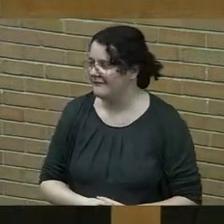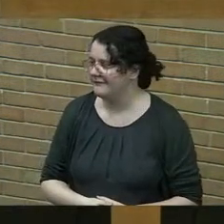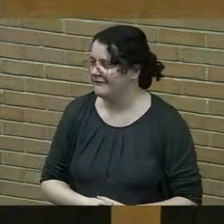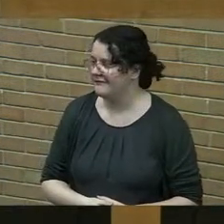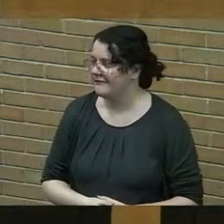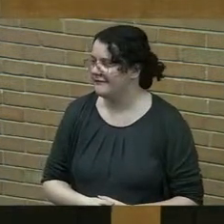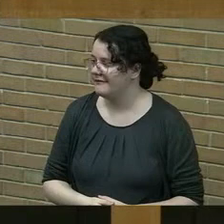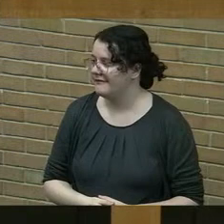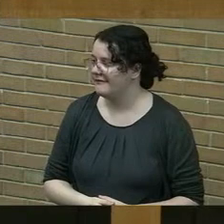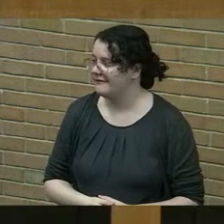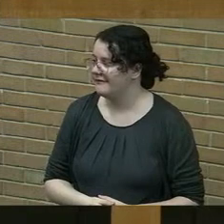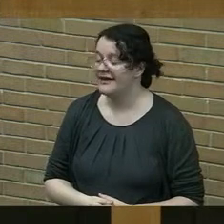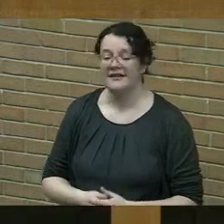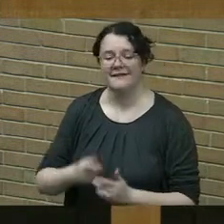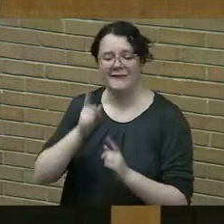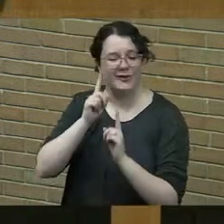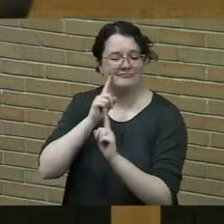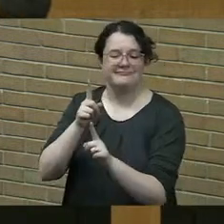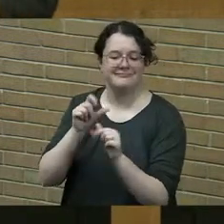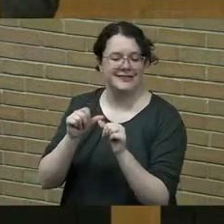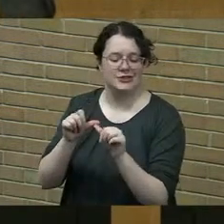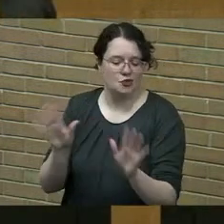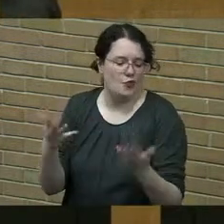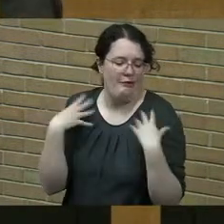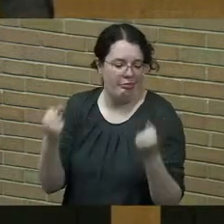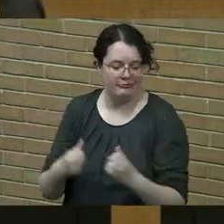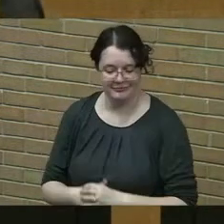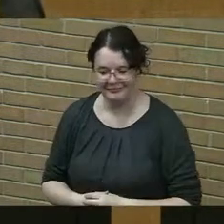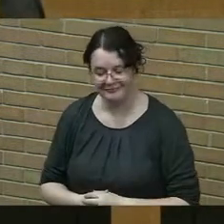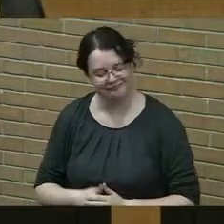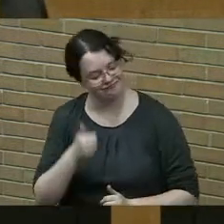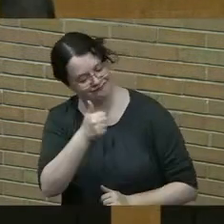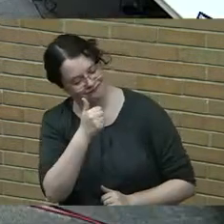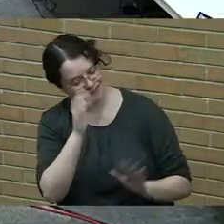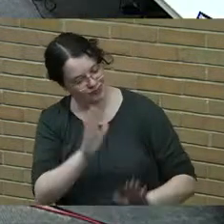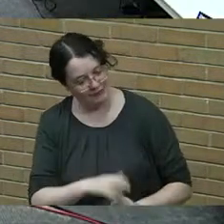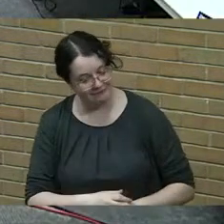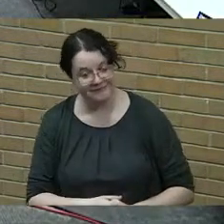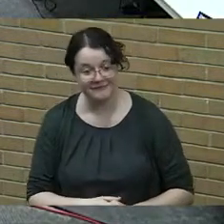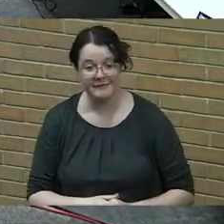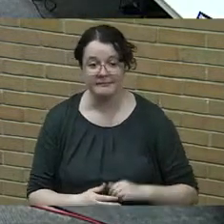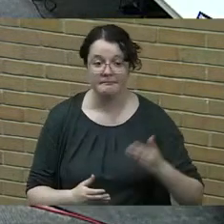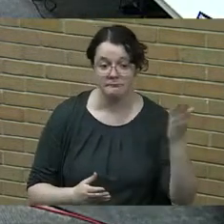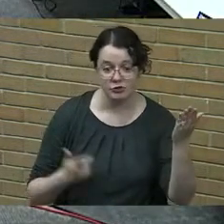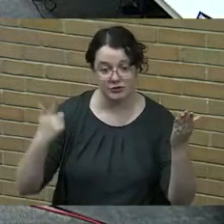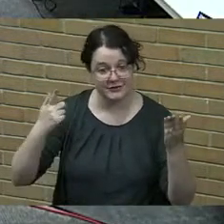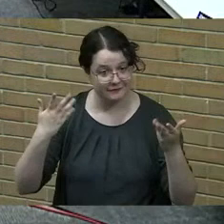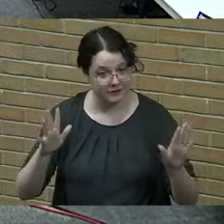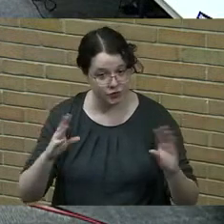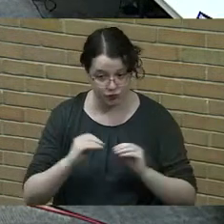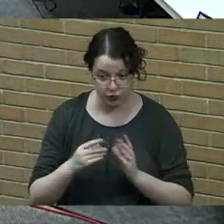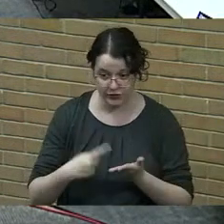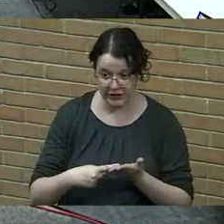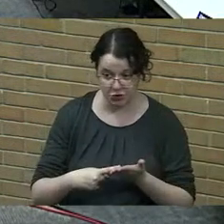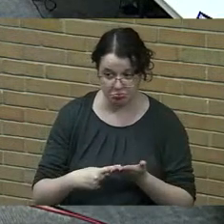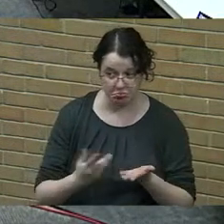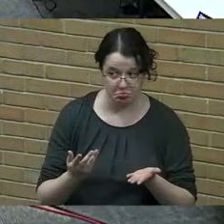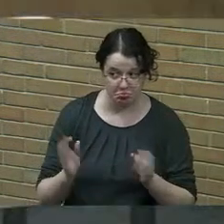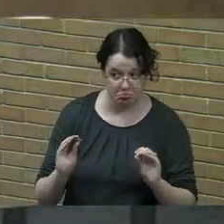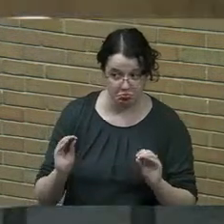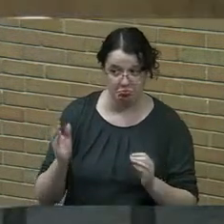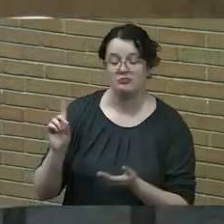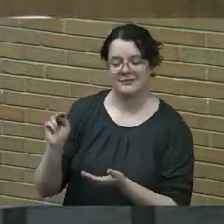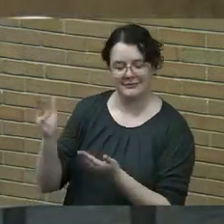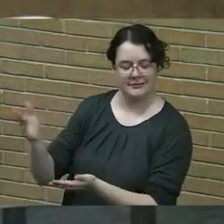ongoing health efforts. Great. Thank you. We have a motion and a second. Further discussion? Hearing none, Dan, please call the